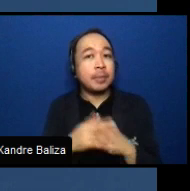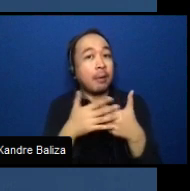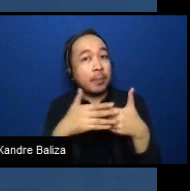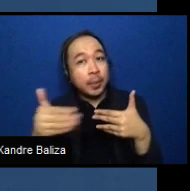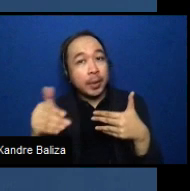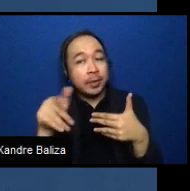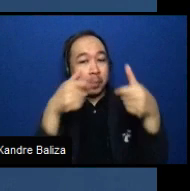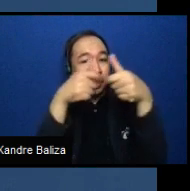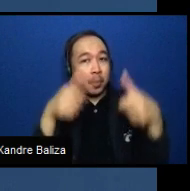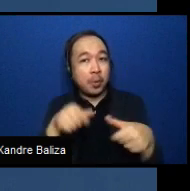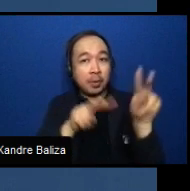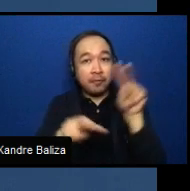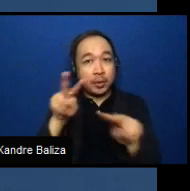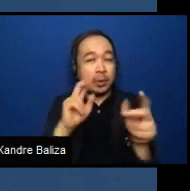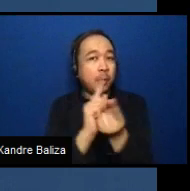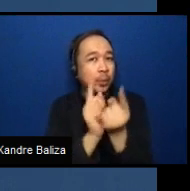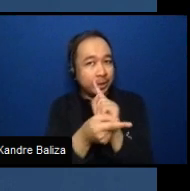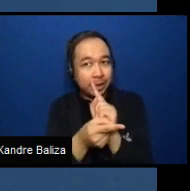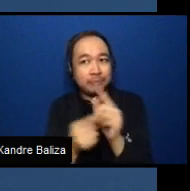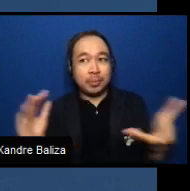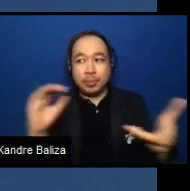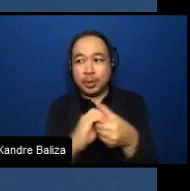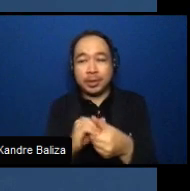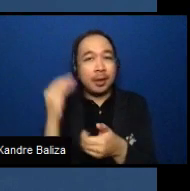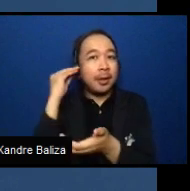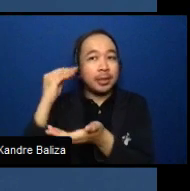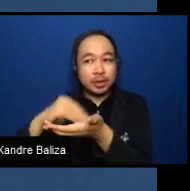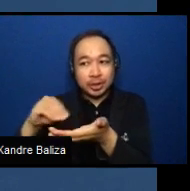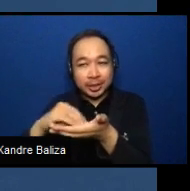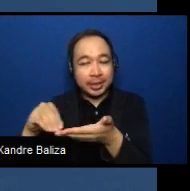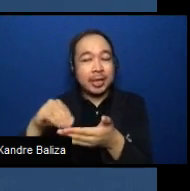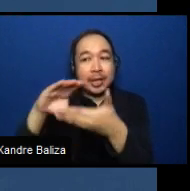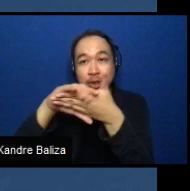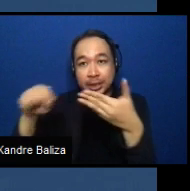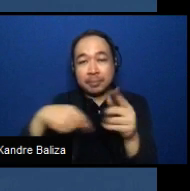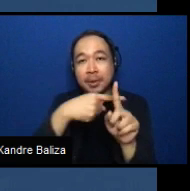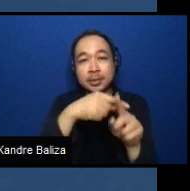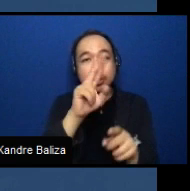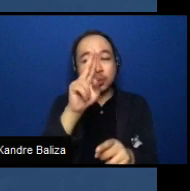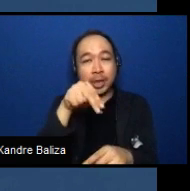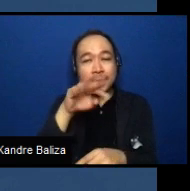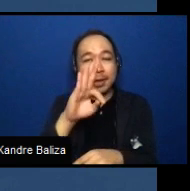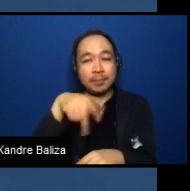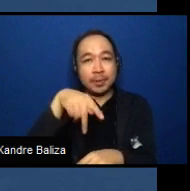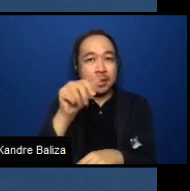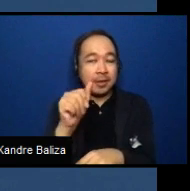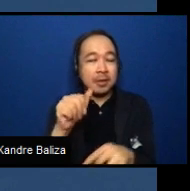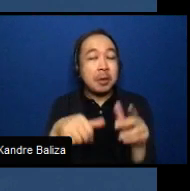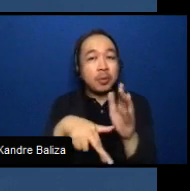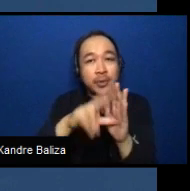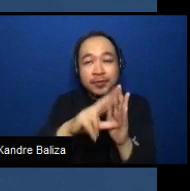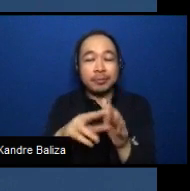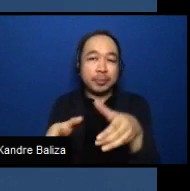was revised jointly by the Secretariat and UNFPA and reviewed by experts from Asia and